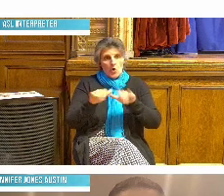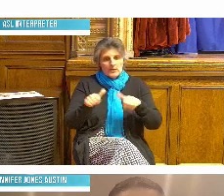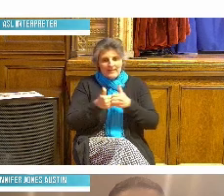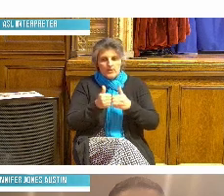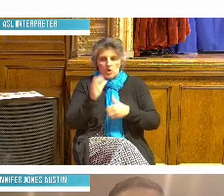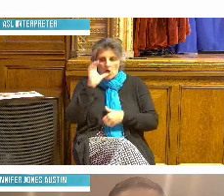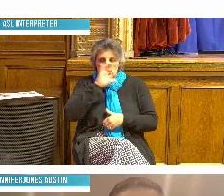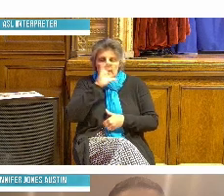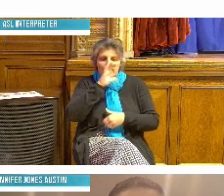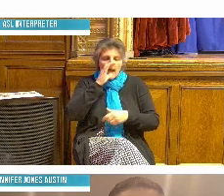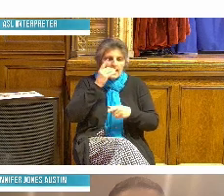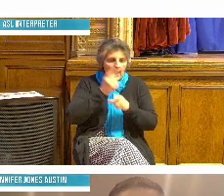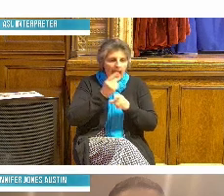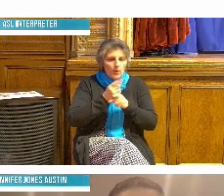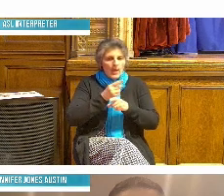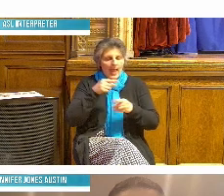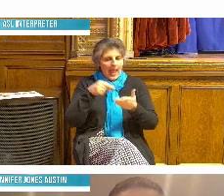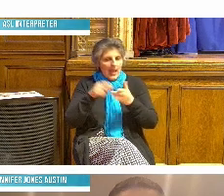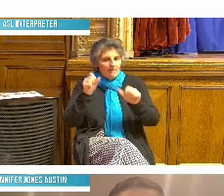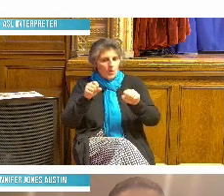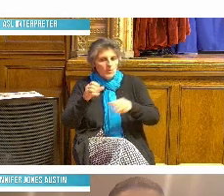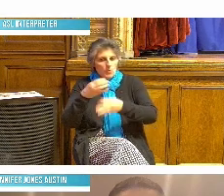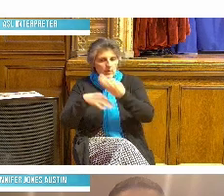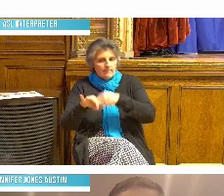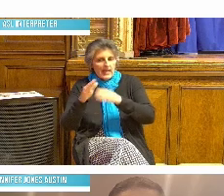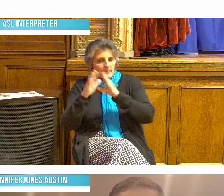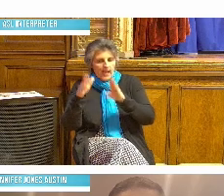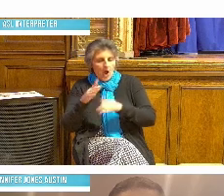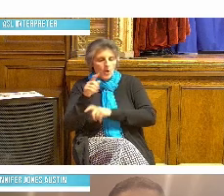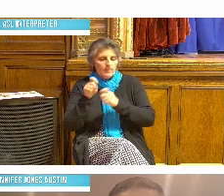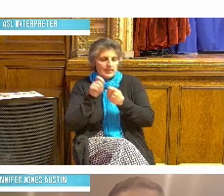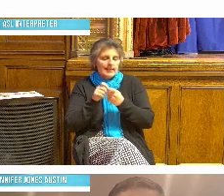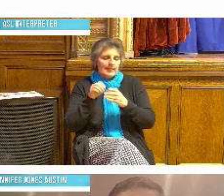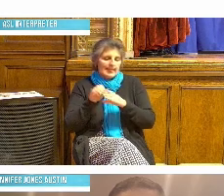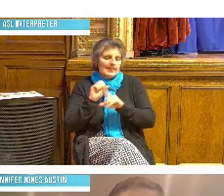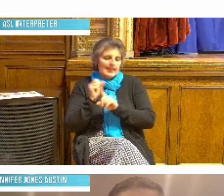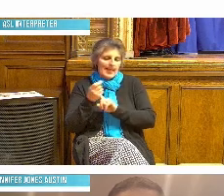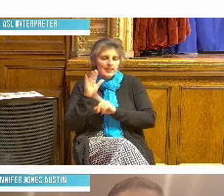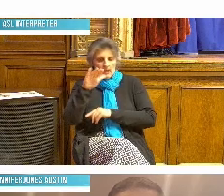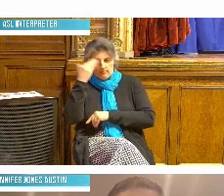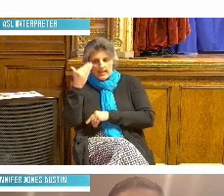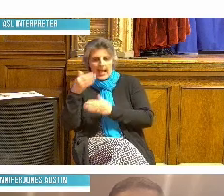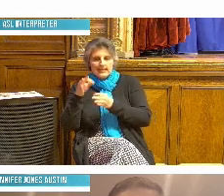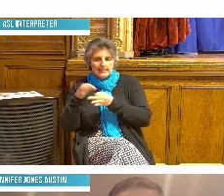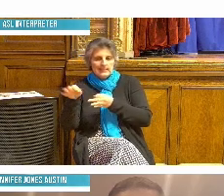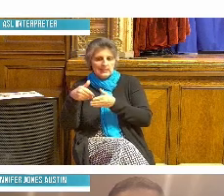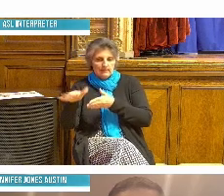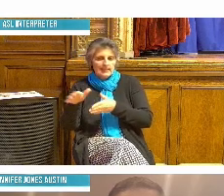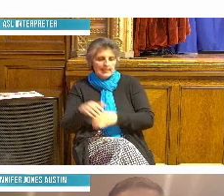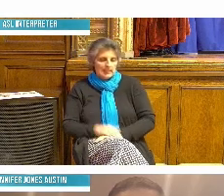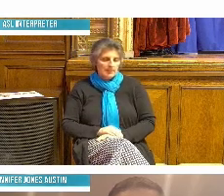finding adequate and affordable replacement housing, particularly in the case of Black displacees.